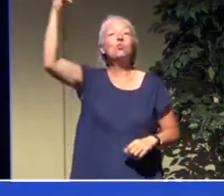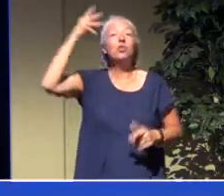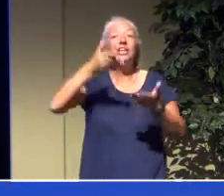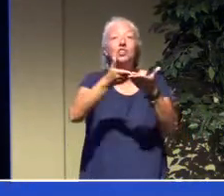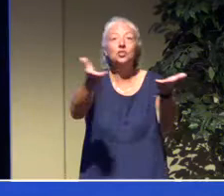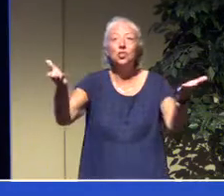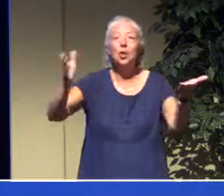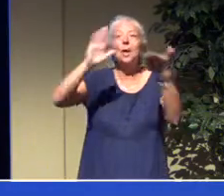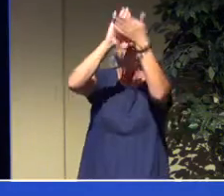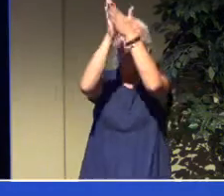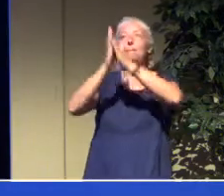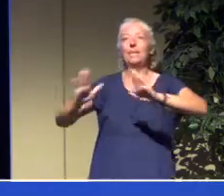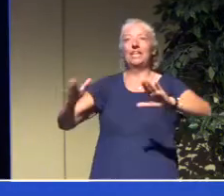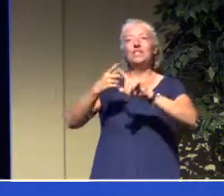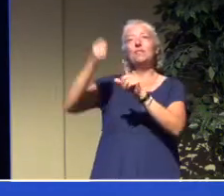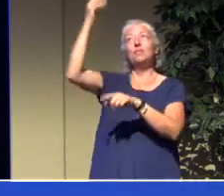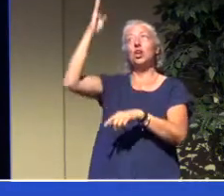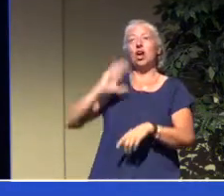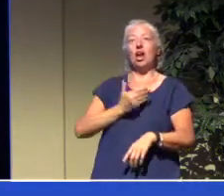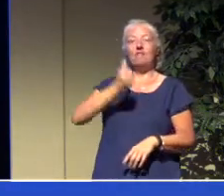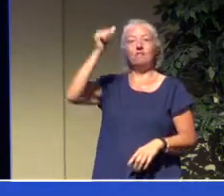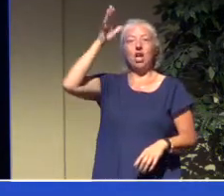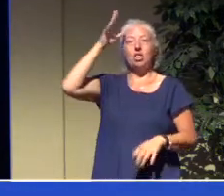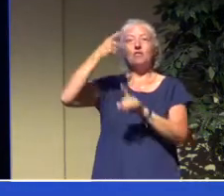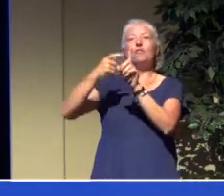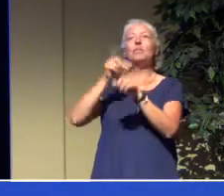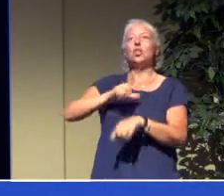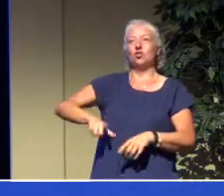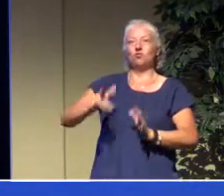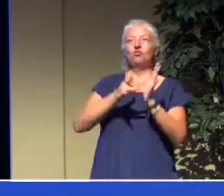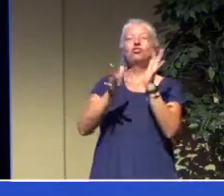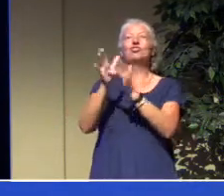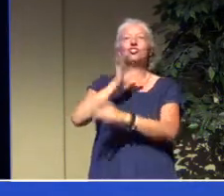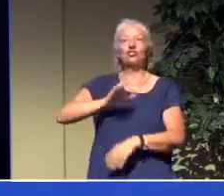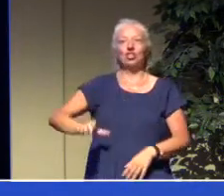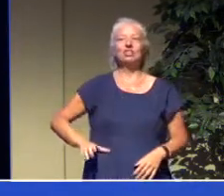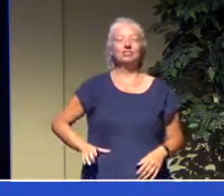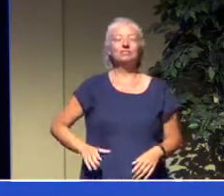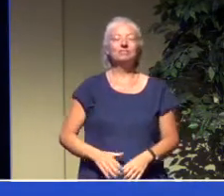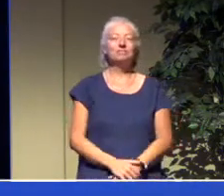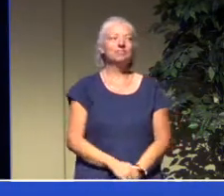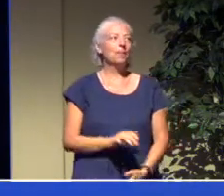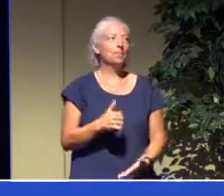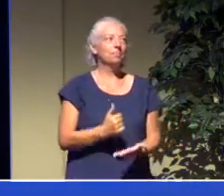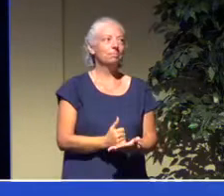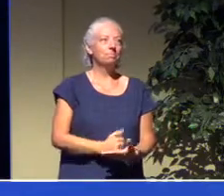peace from God our Father and from the Lord Jesus Christ. Amen.